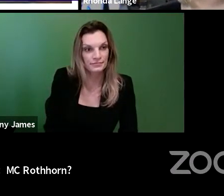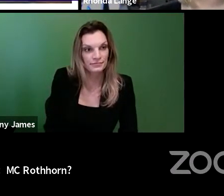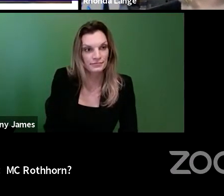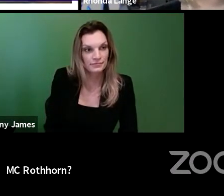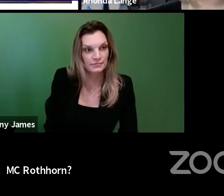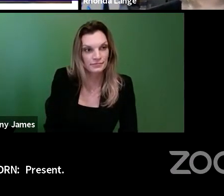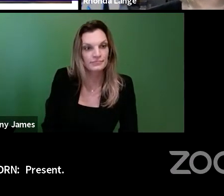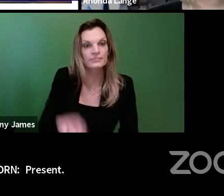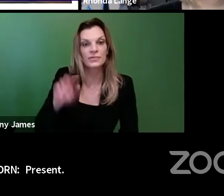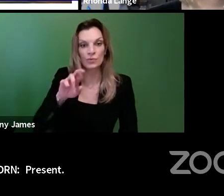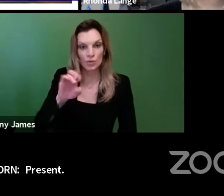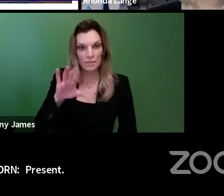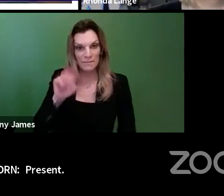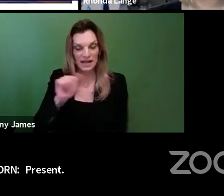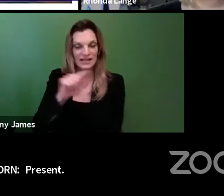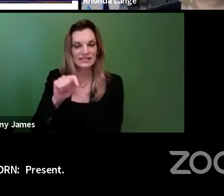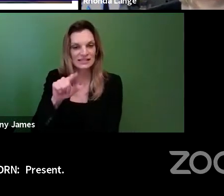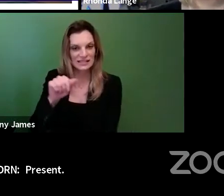Rebecca Satella.